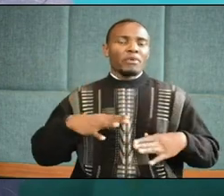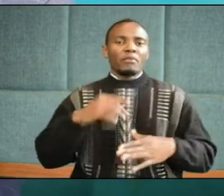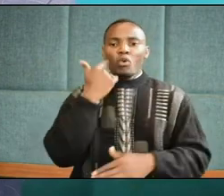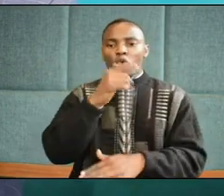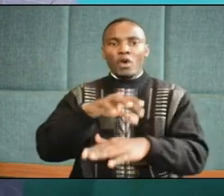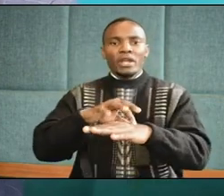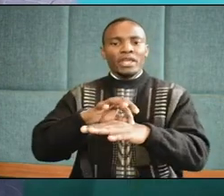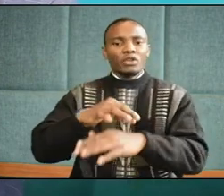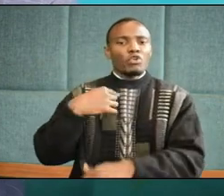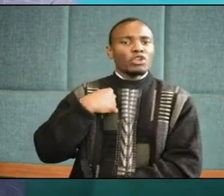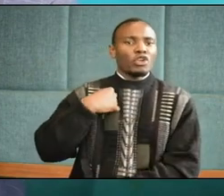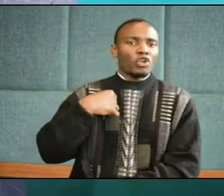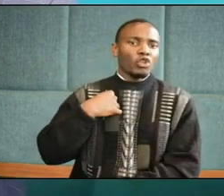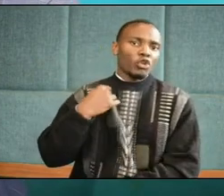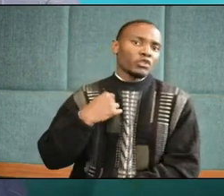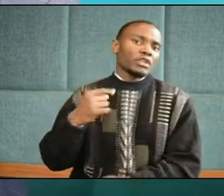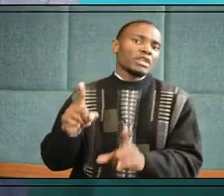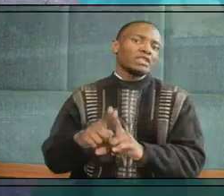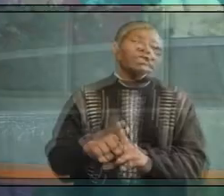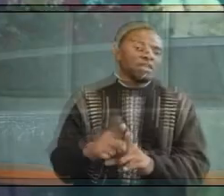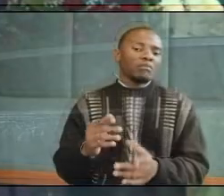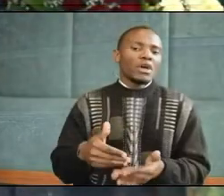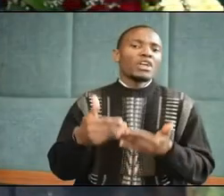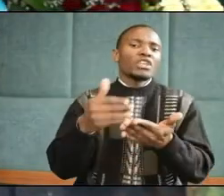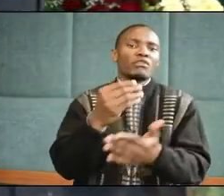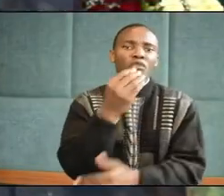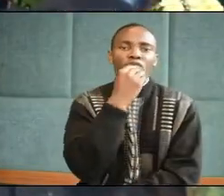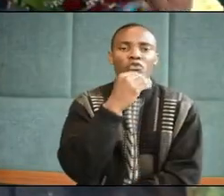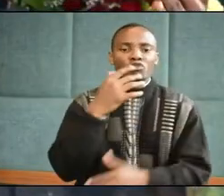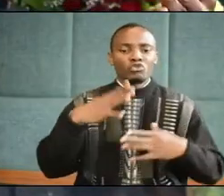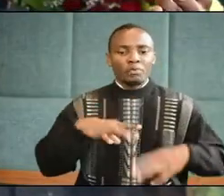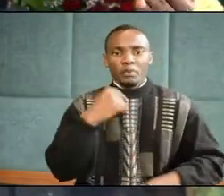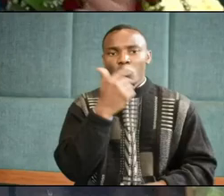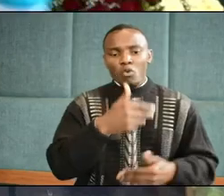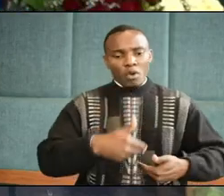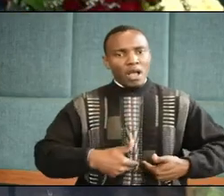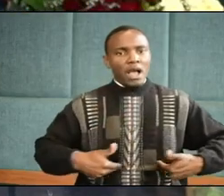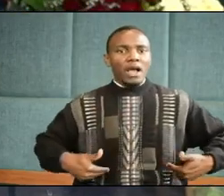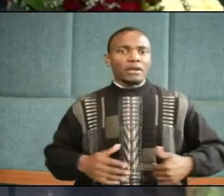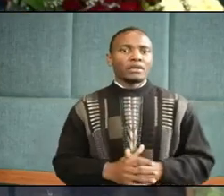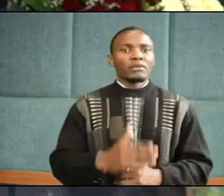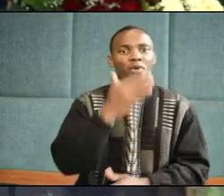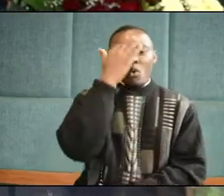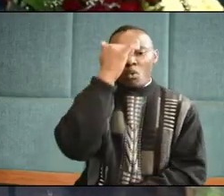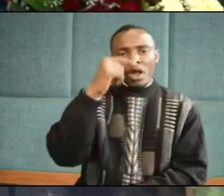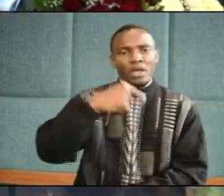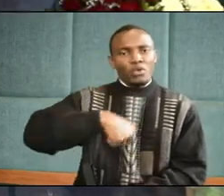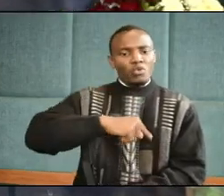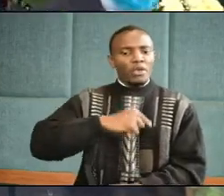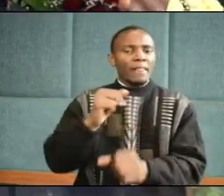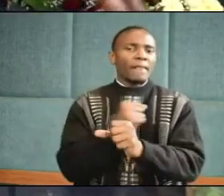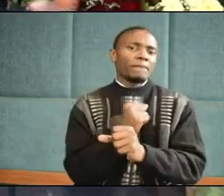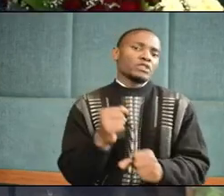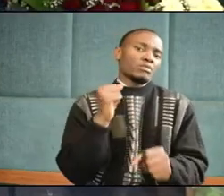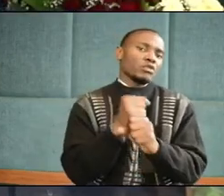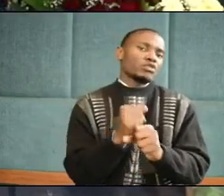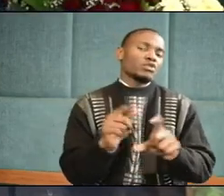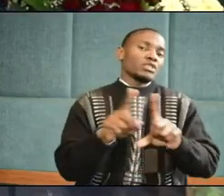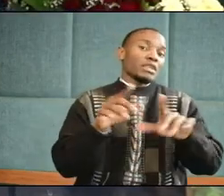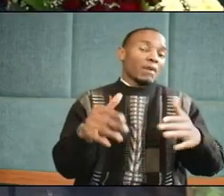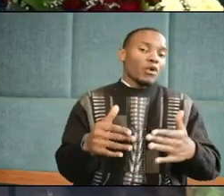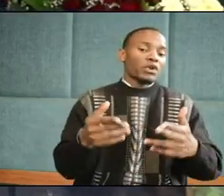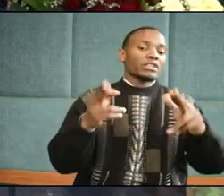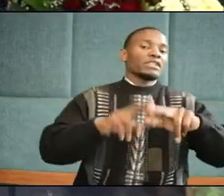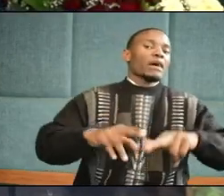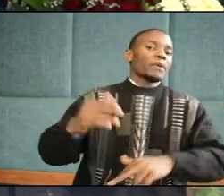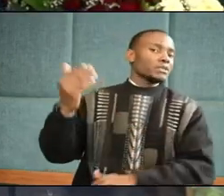Supplying foods to those who have need. Why can't we go out and do it the way it happened in